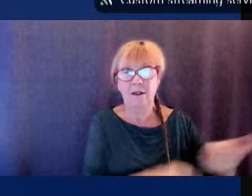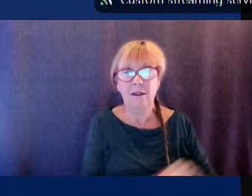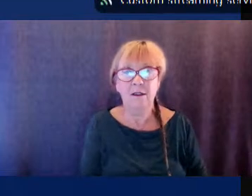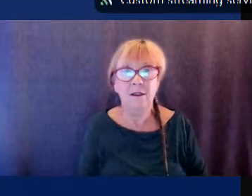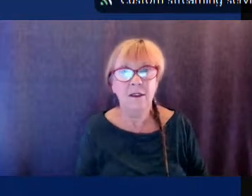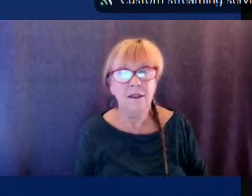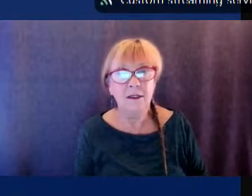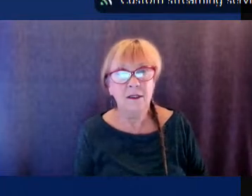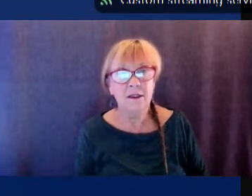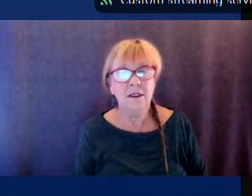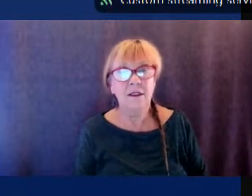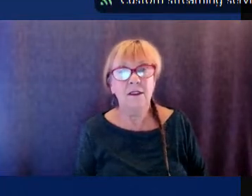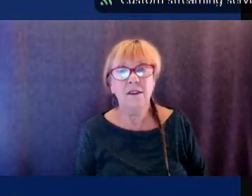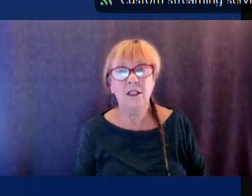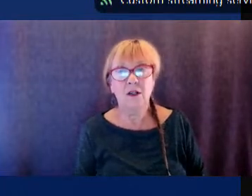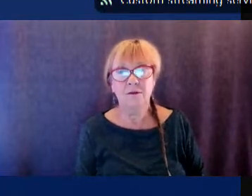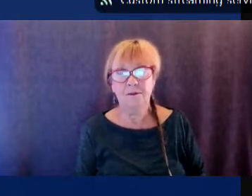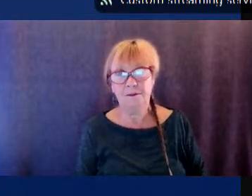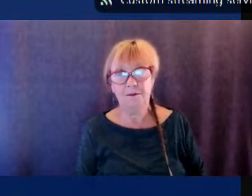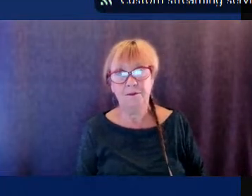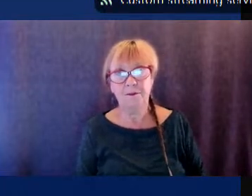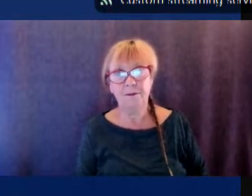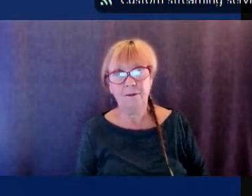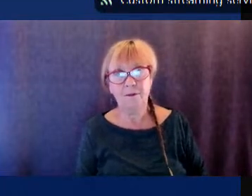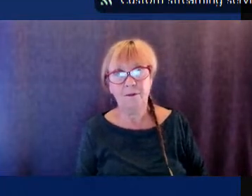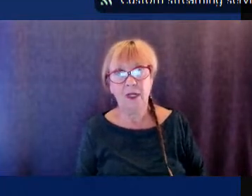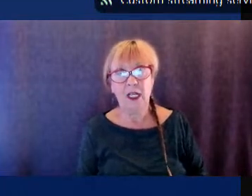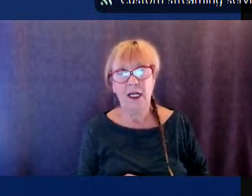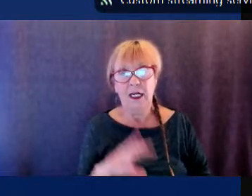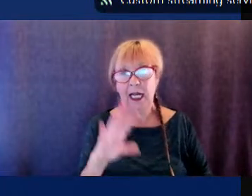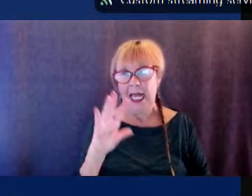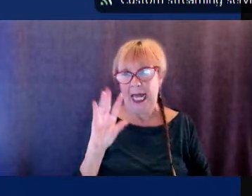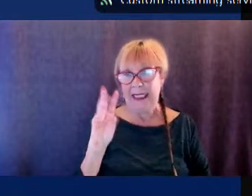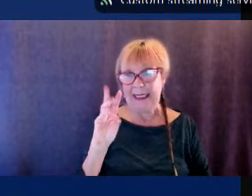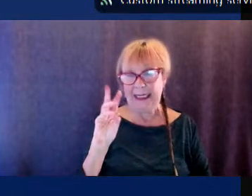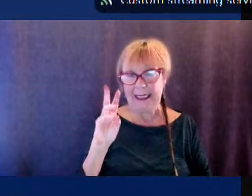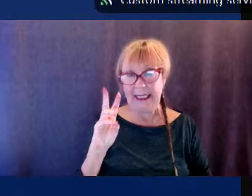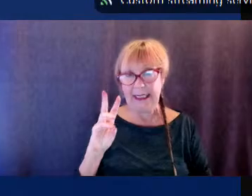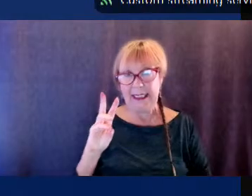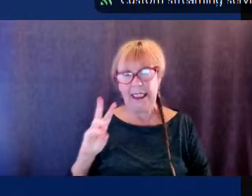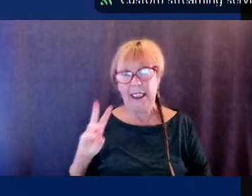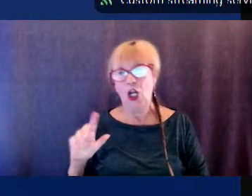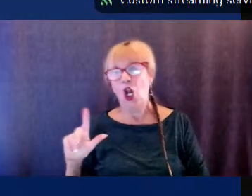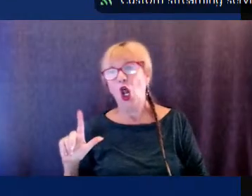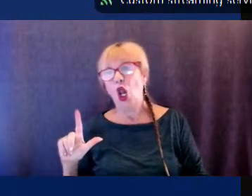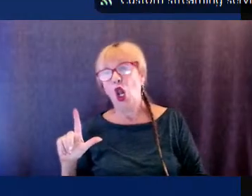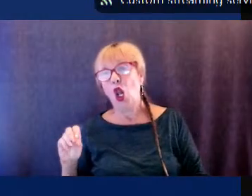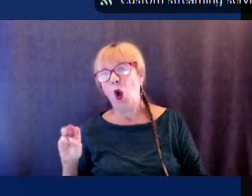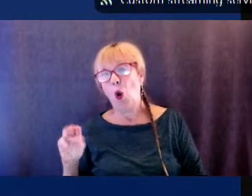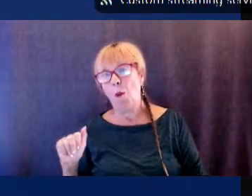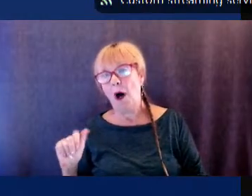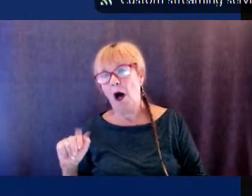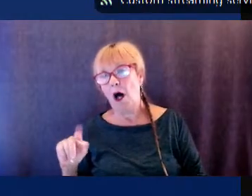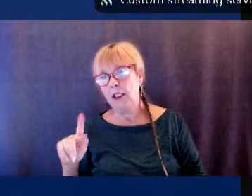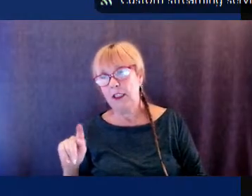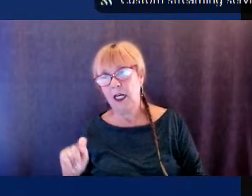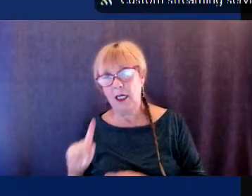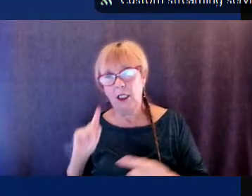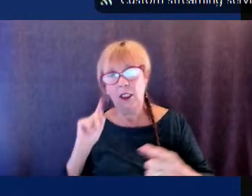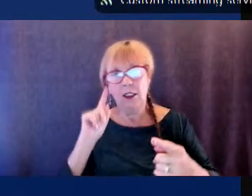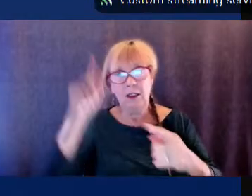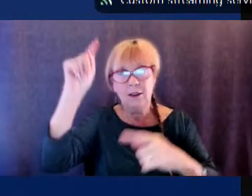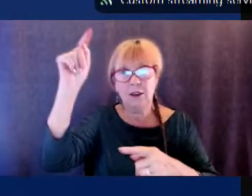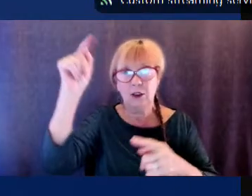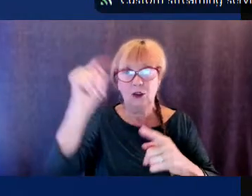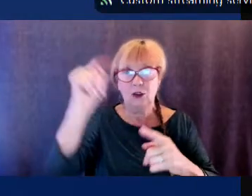line 660 today, while the regular route actually operates between Loma Alta Drive all the way and Fair Oaks